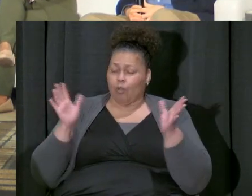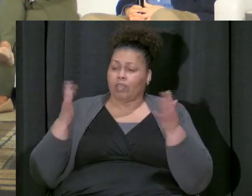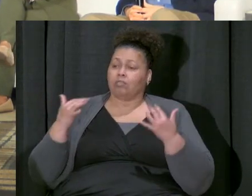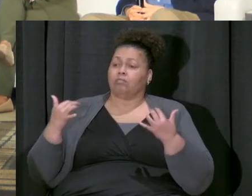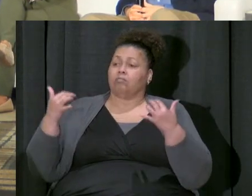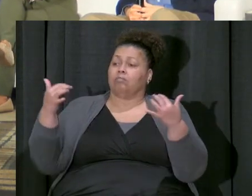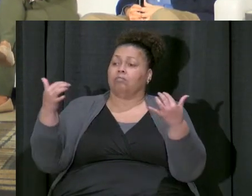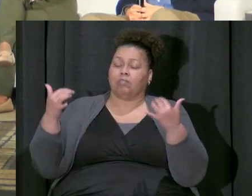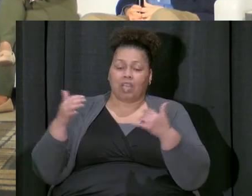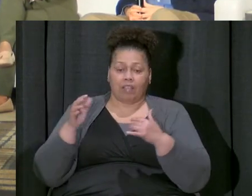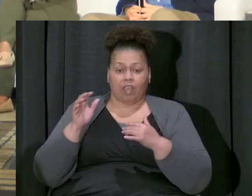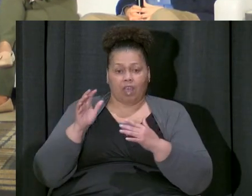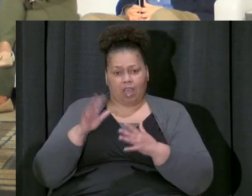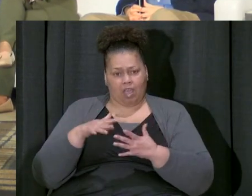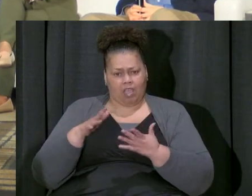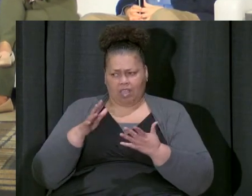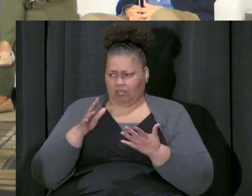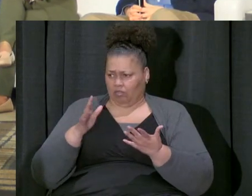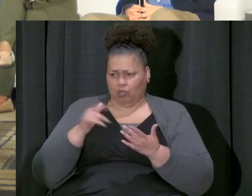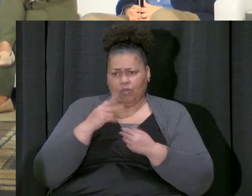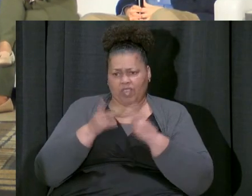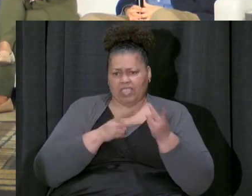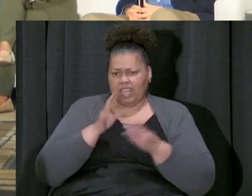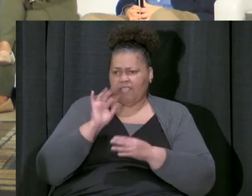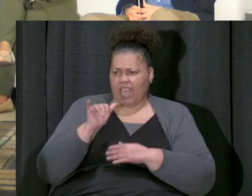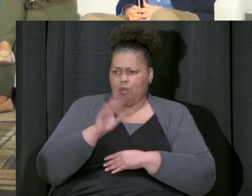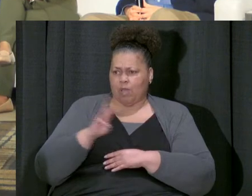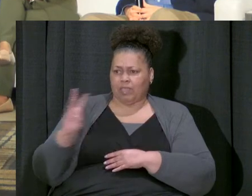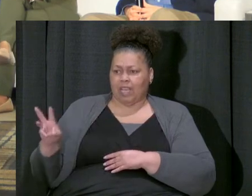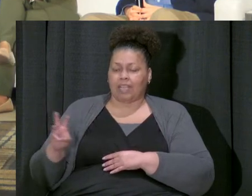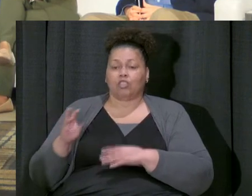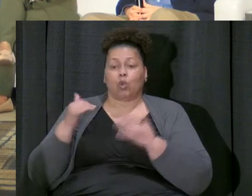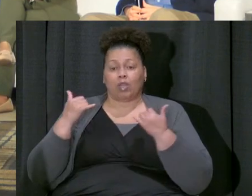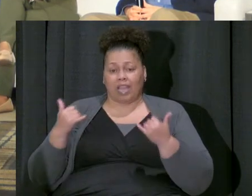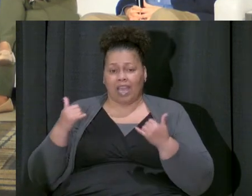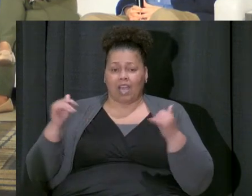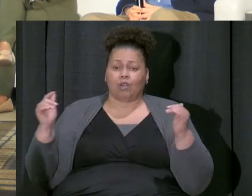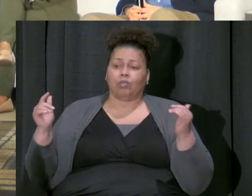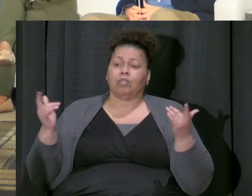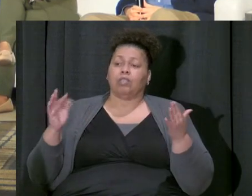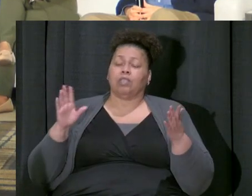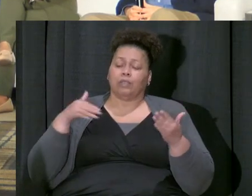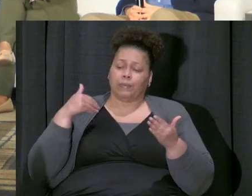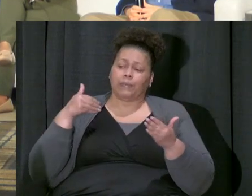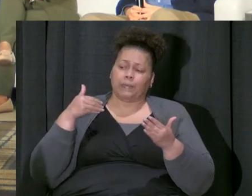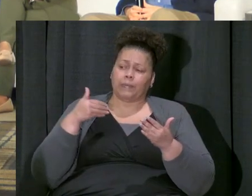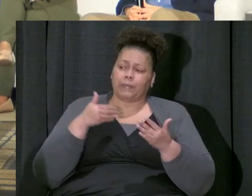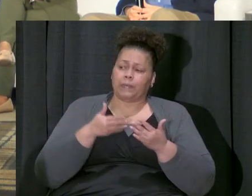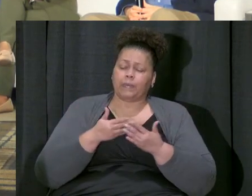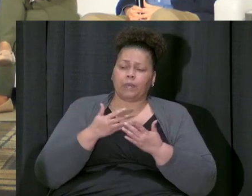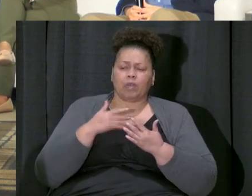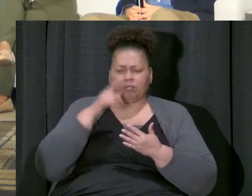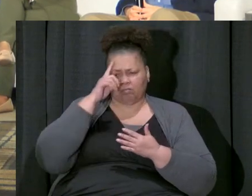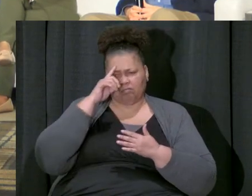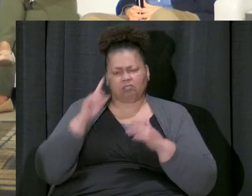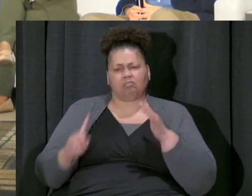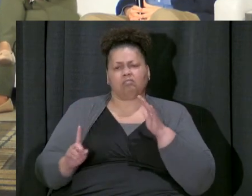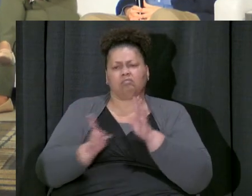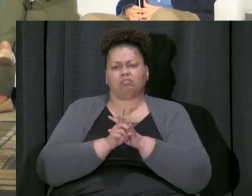to visit that site. So as we wind things down here, it occurred to me that